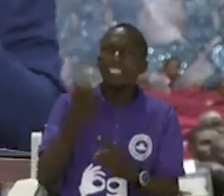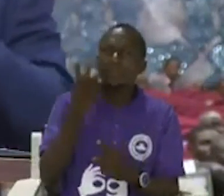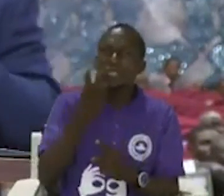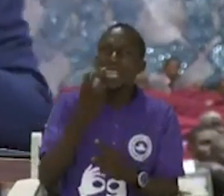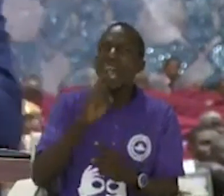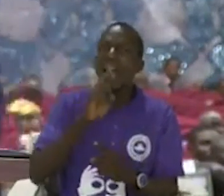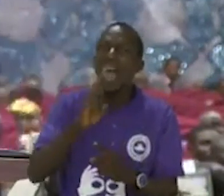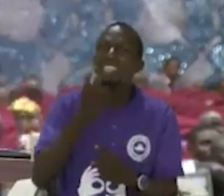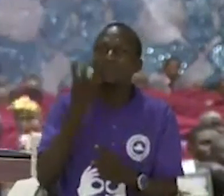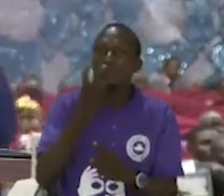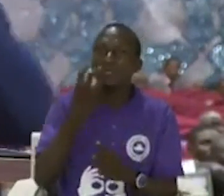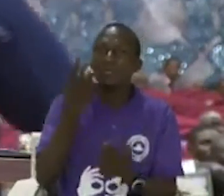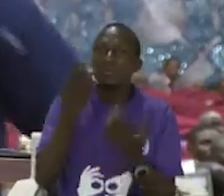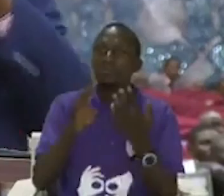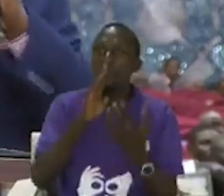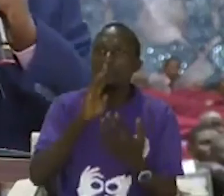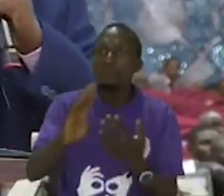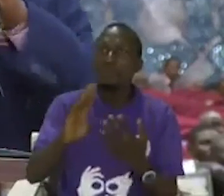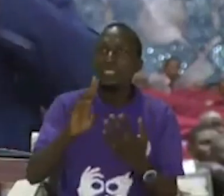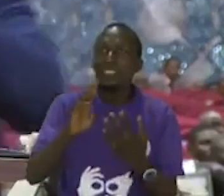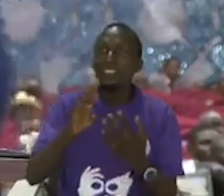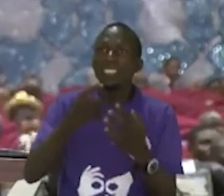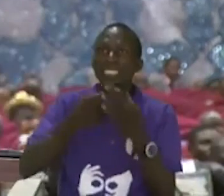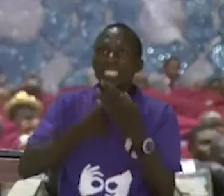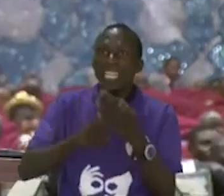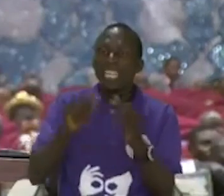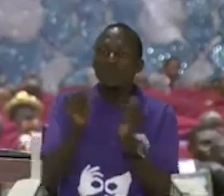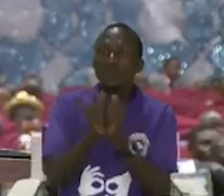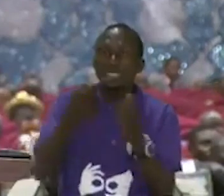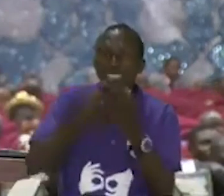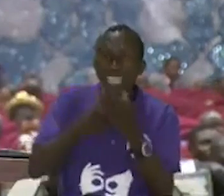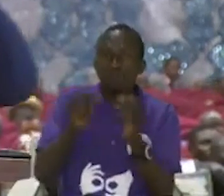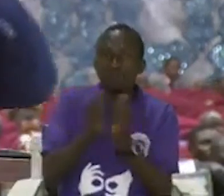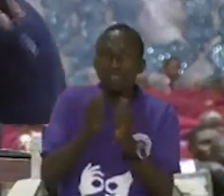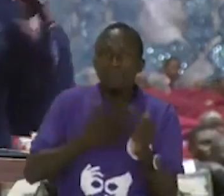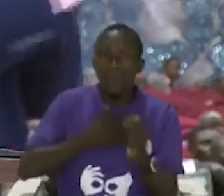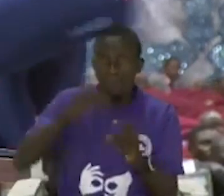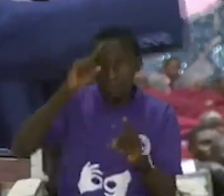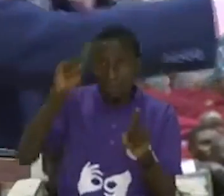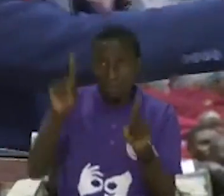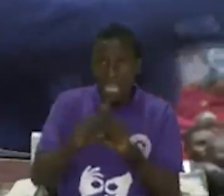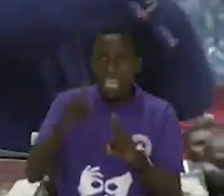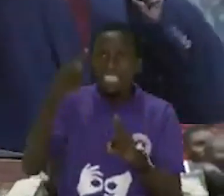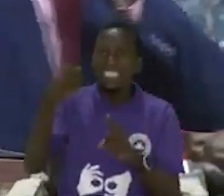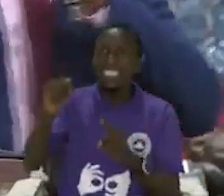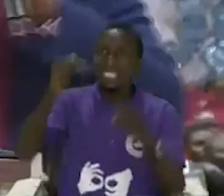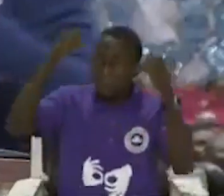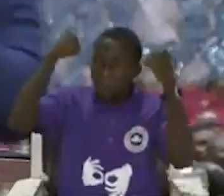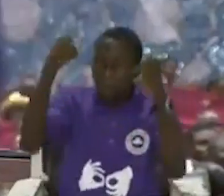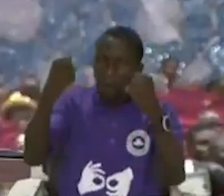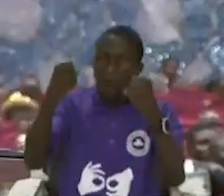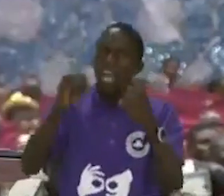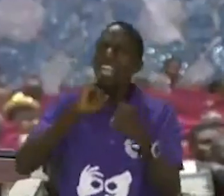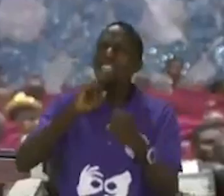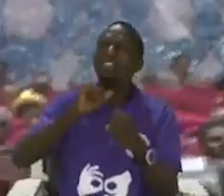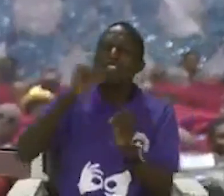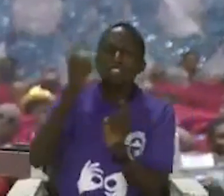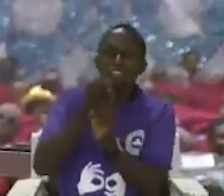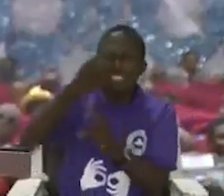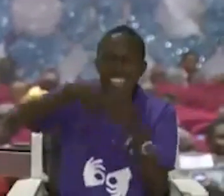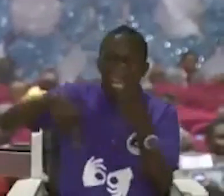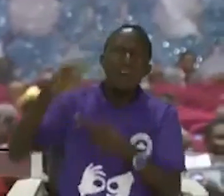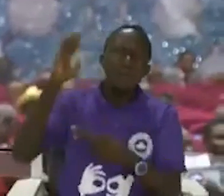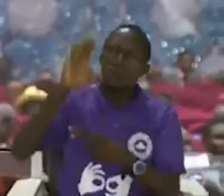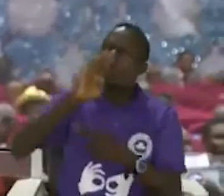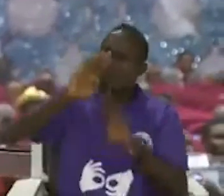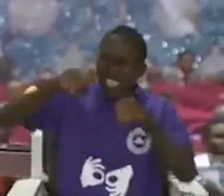be afraid to say it. He decided to start with my brother. Can I pray for you? The mantle is not just hanging around. It's being delivered to you in